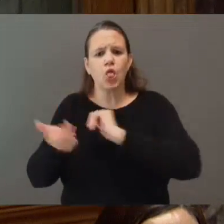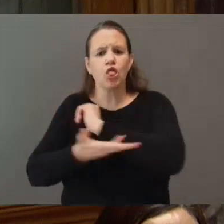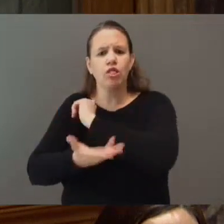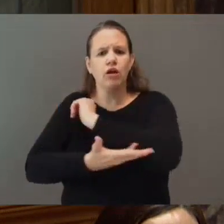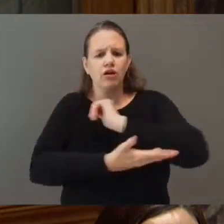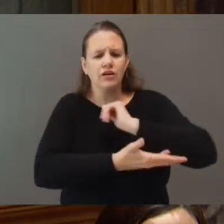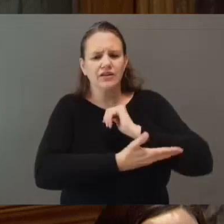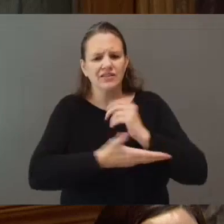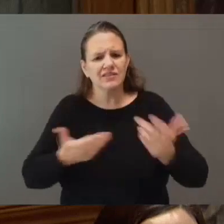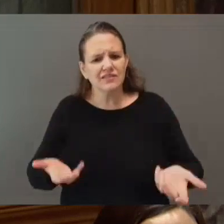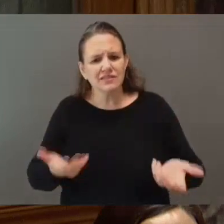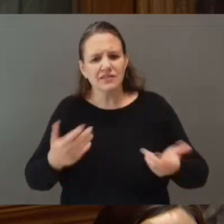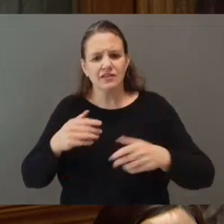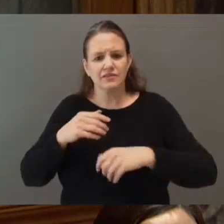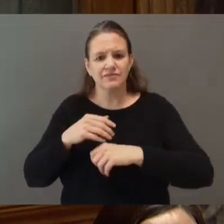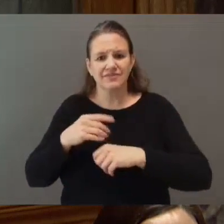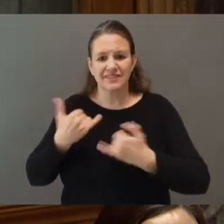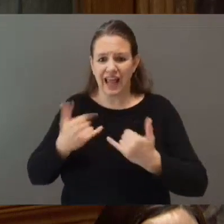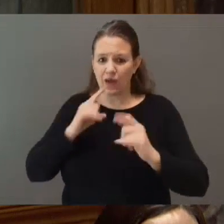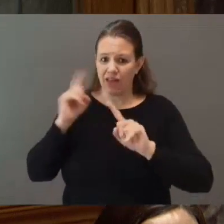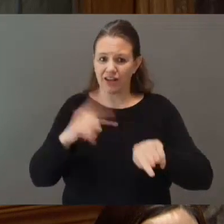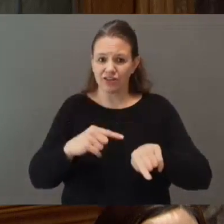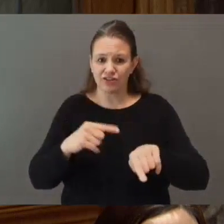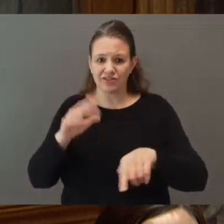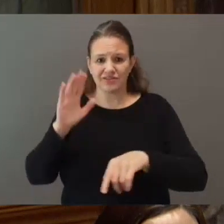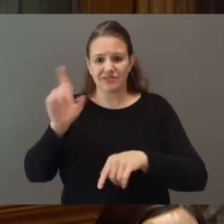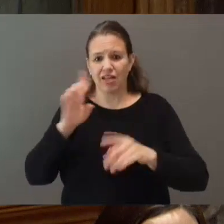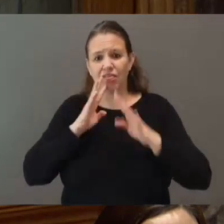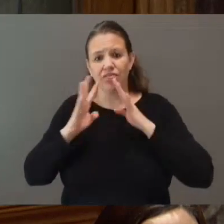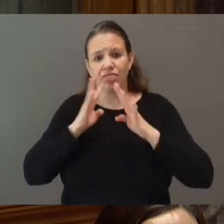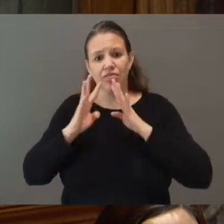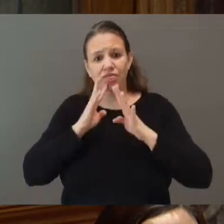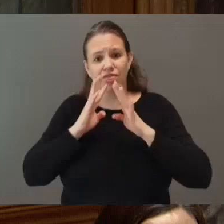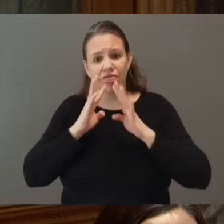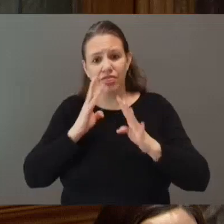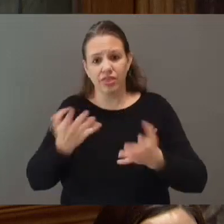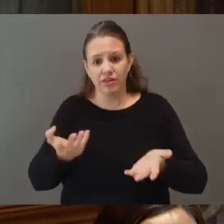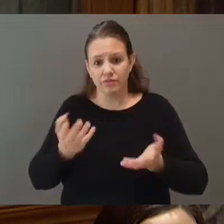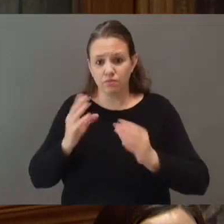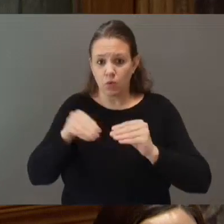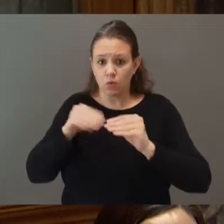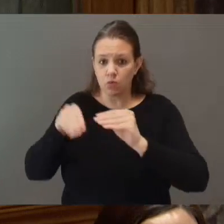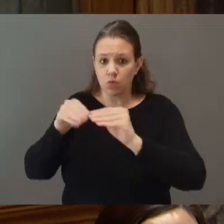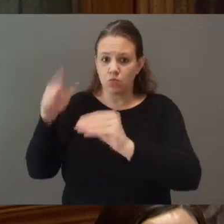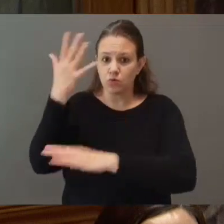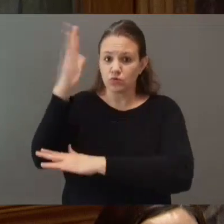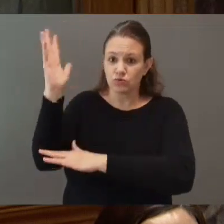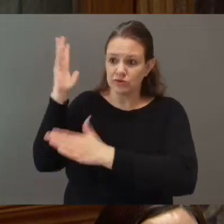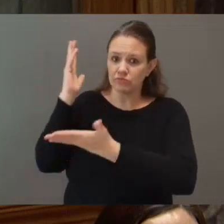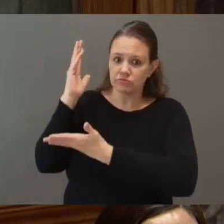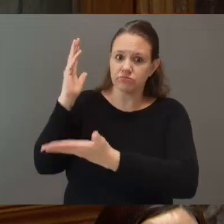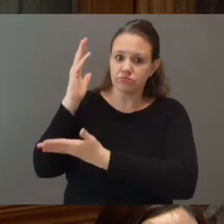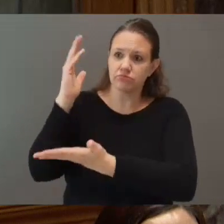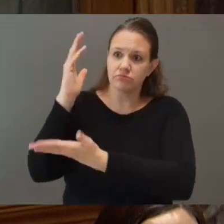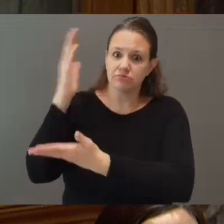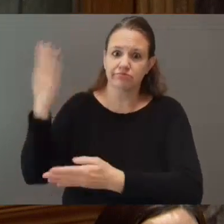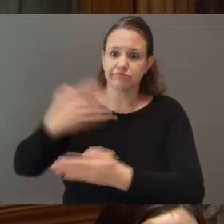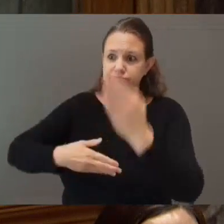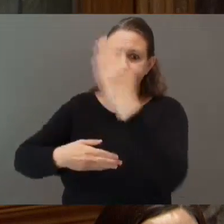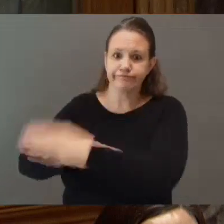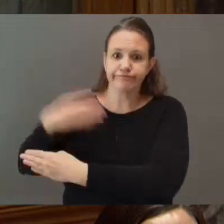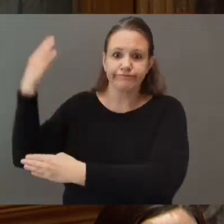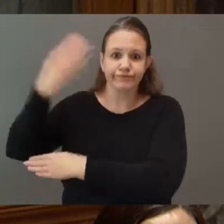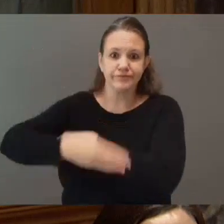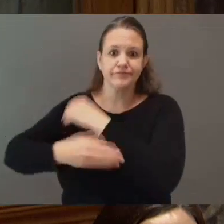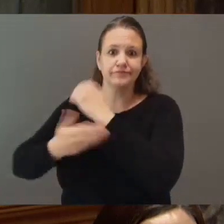More trees are falling. In fact, the volume of old growth increased in recent years. The volume